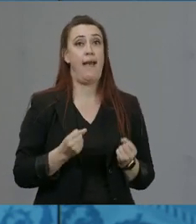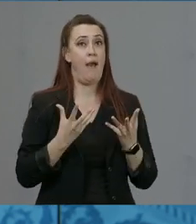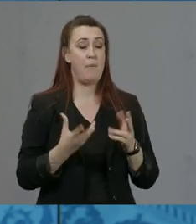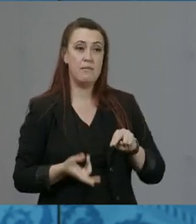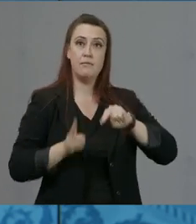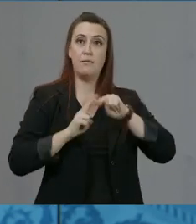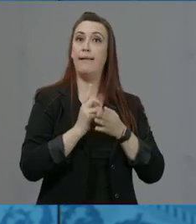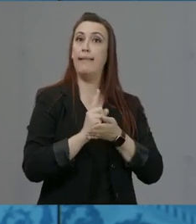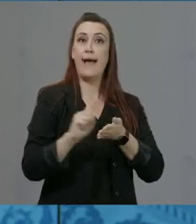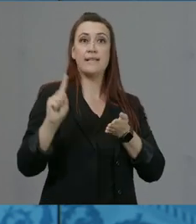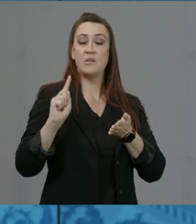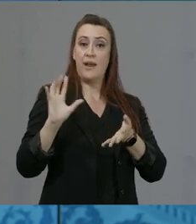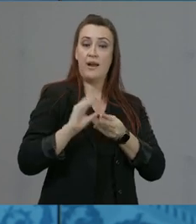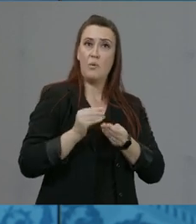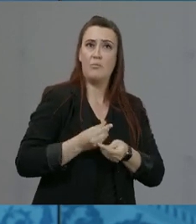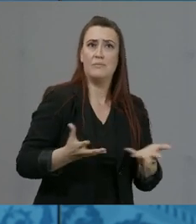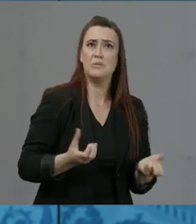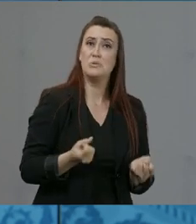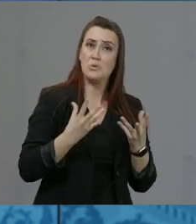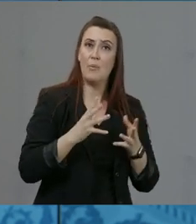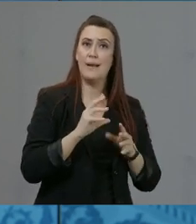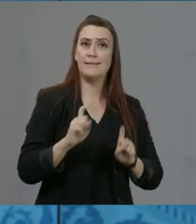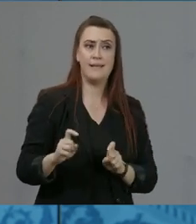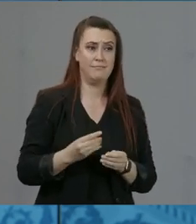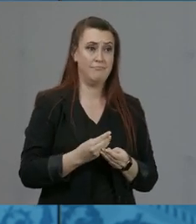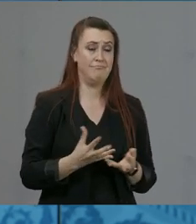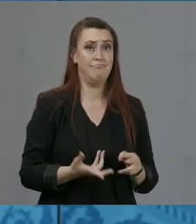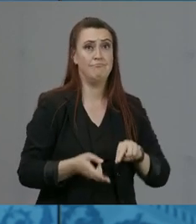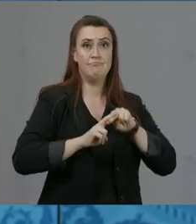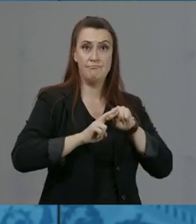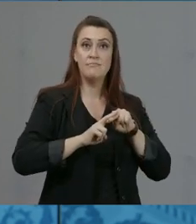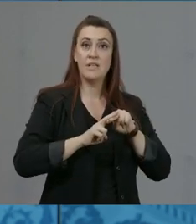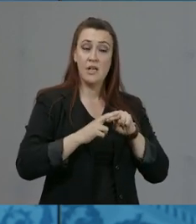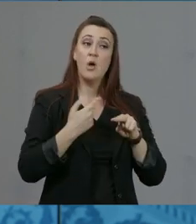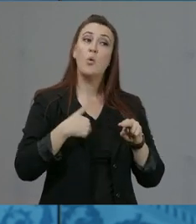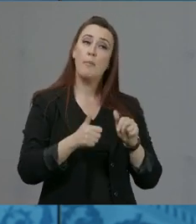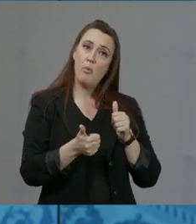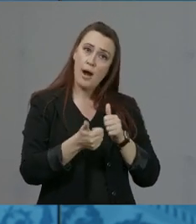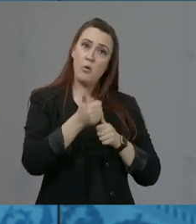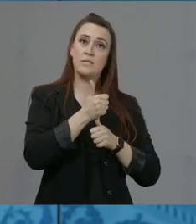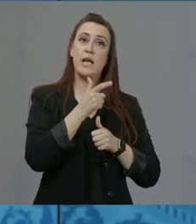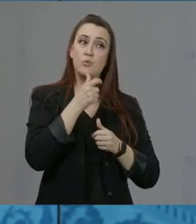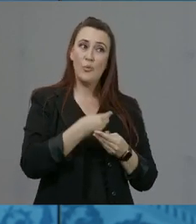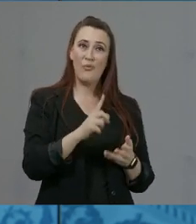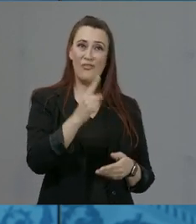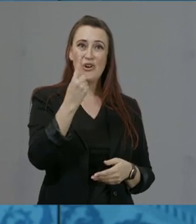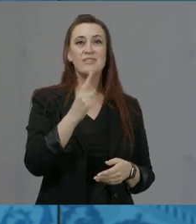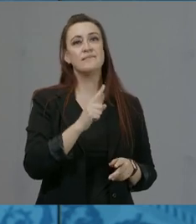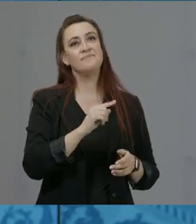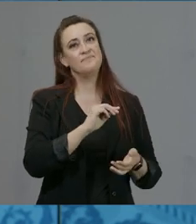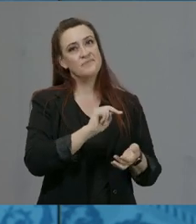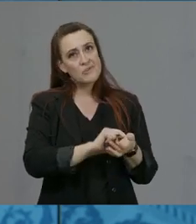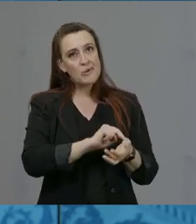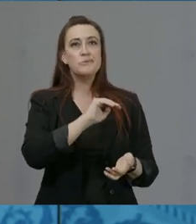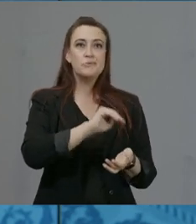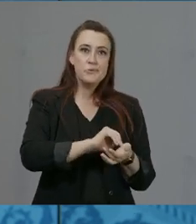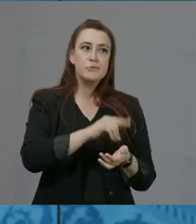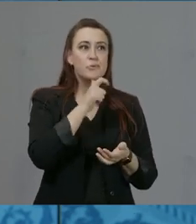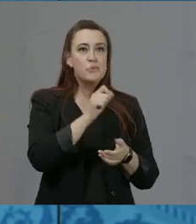last week alone. Our testing has been prioritized on healthcare providers and people that were